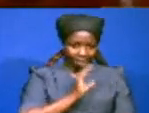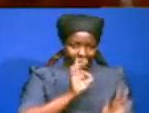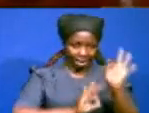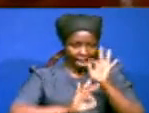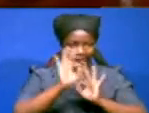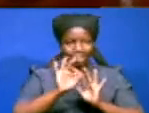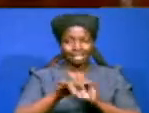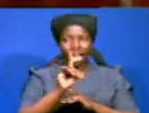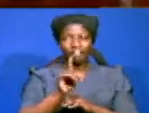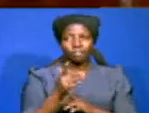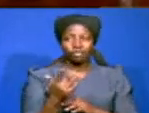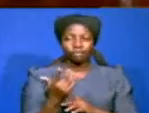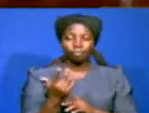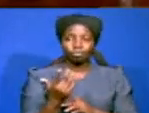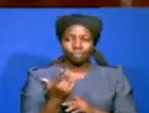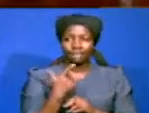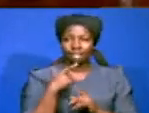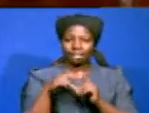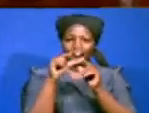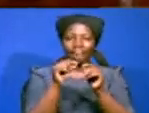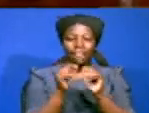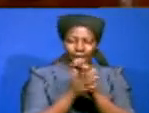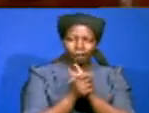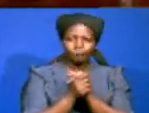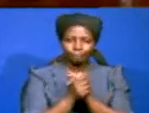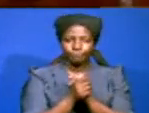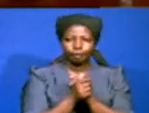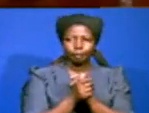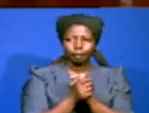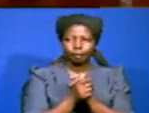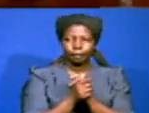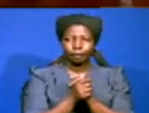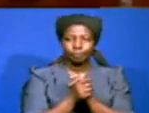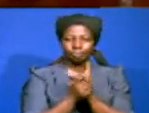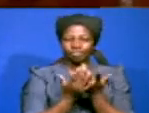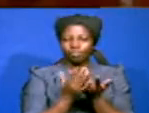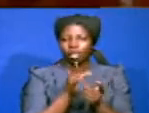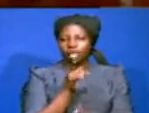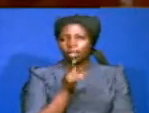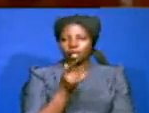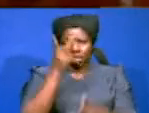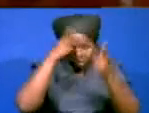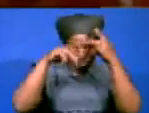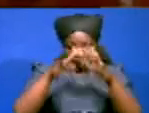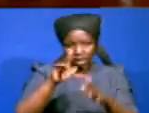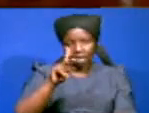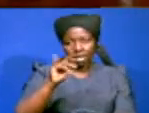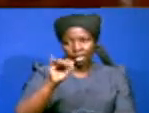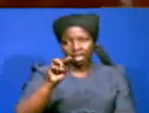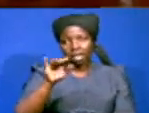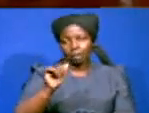he said, as somebody said, don't be, Professor Kiama, don't be intimidated. He